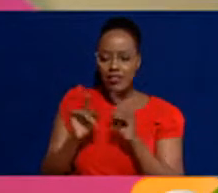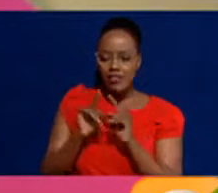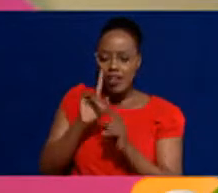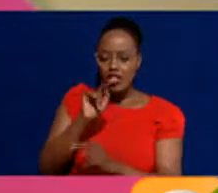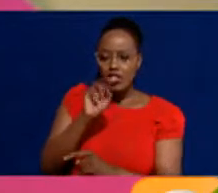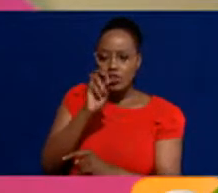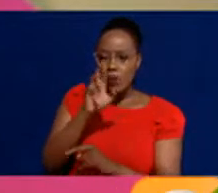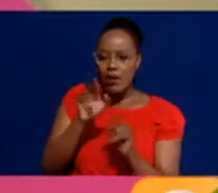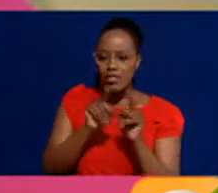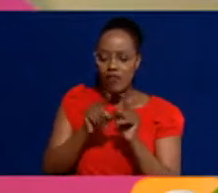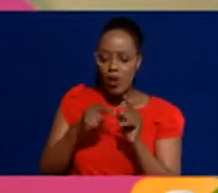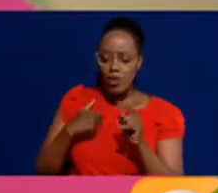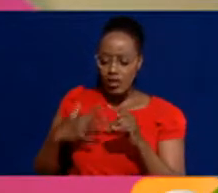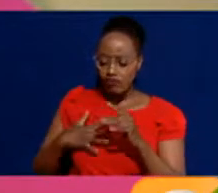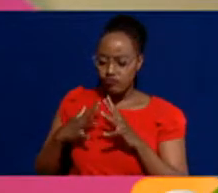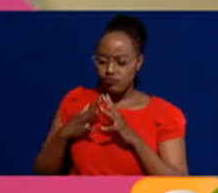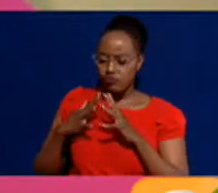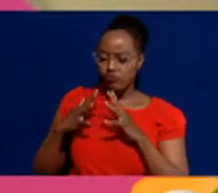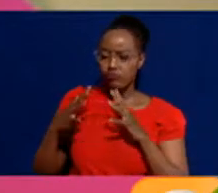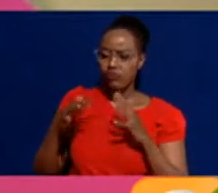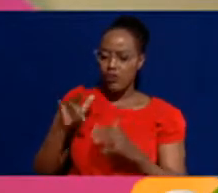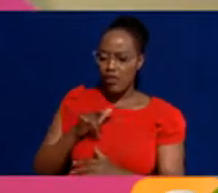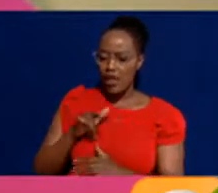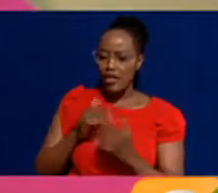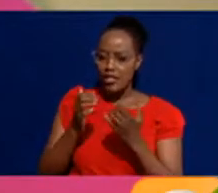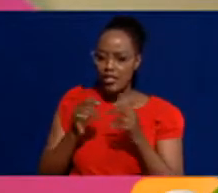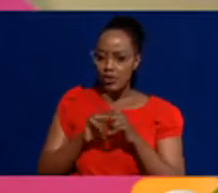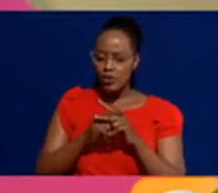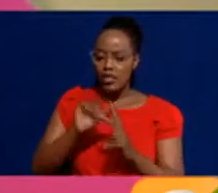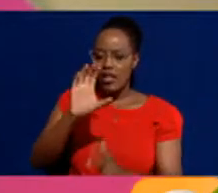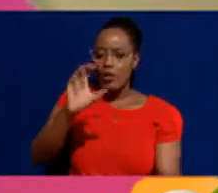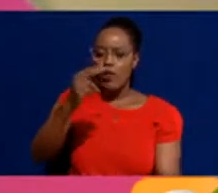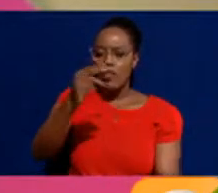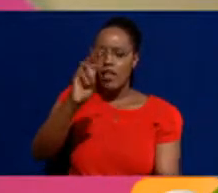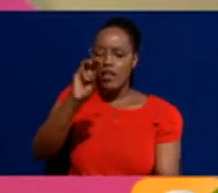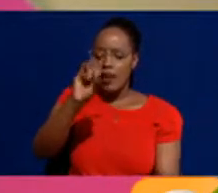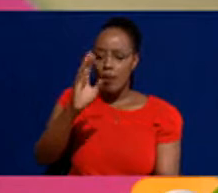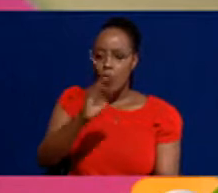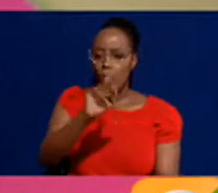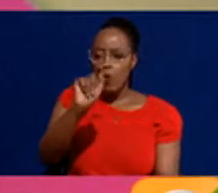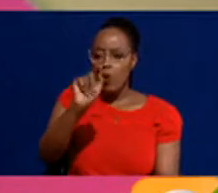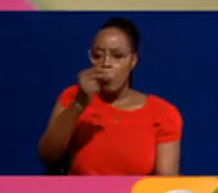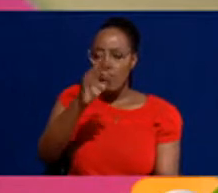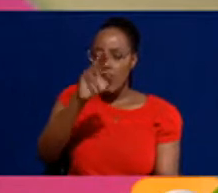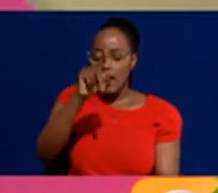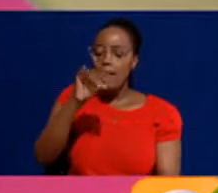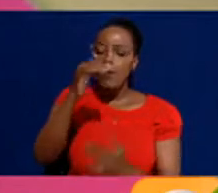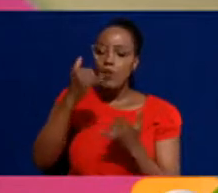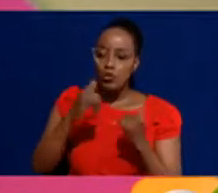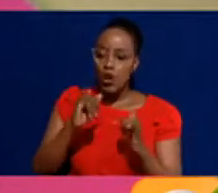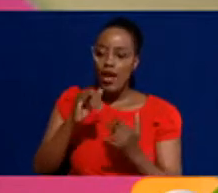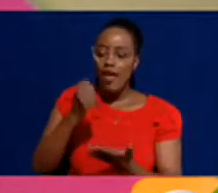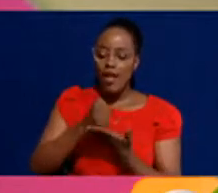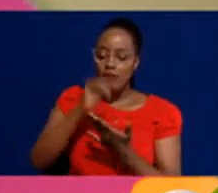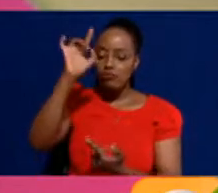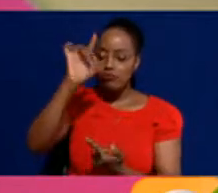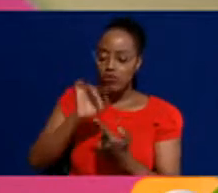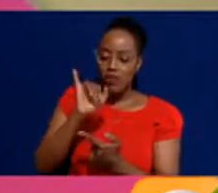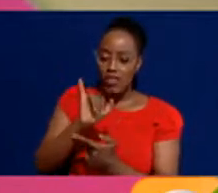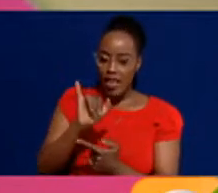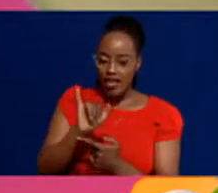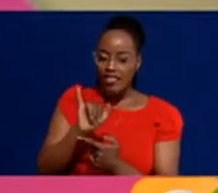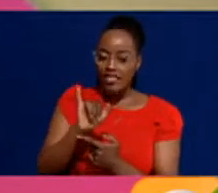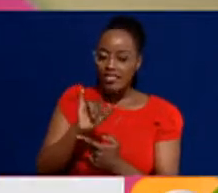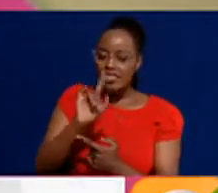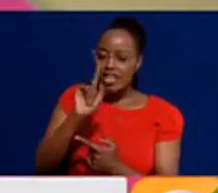tumors that have ulcerated. So these ladies, you need to start with chemotherapy. And chemotherapy will help reduce the size of that tumor. But